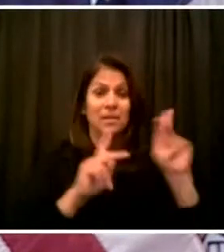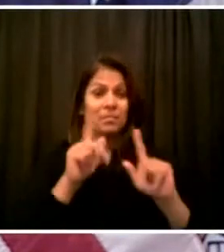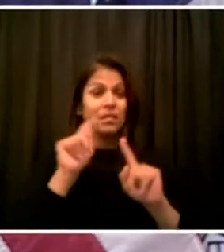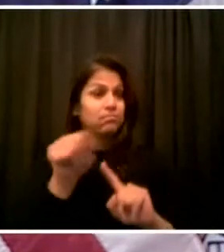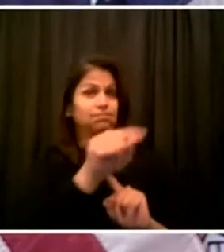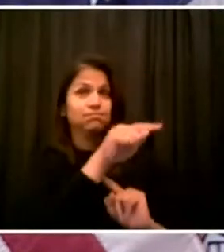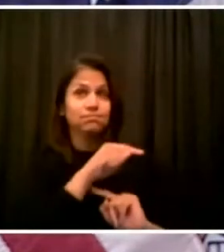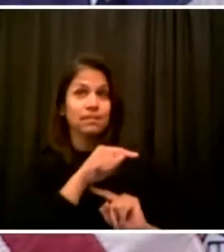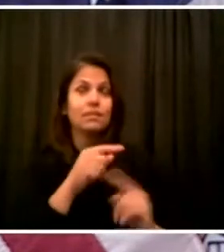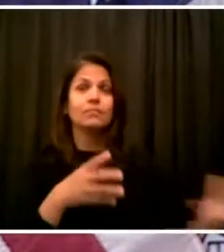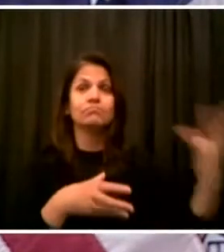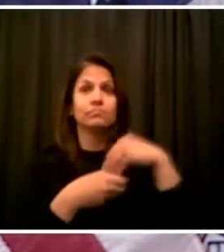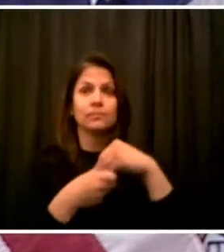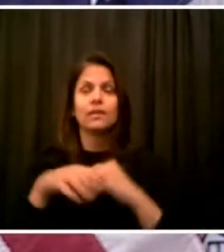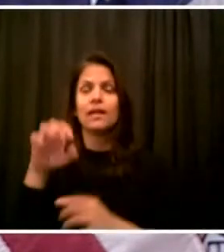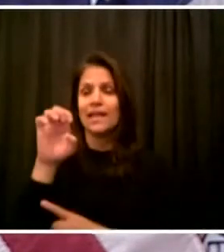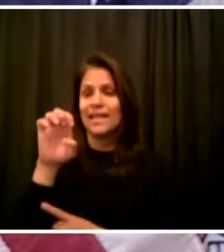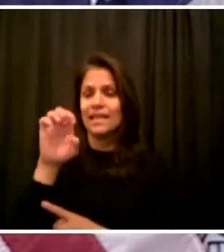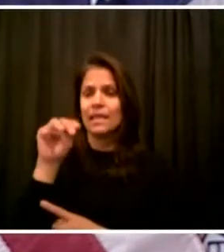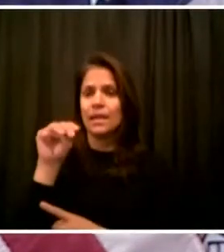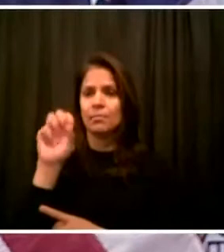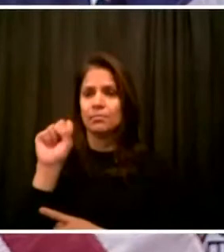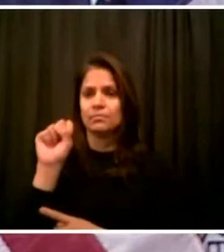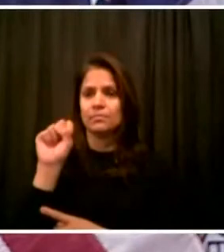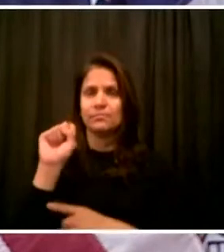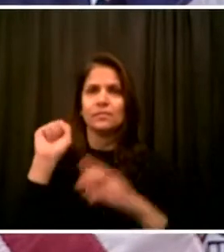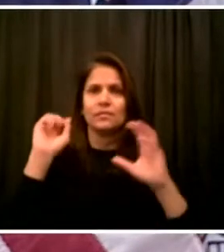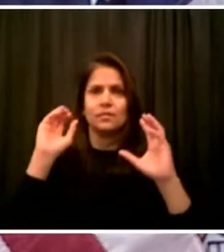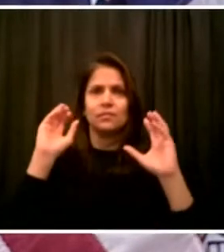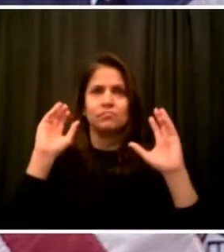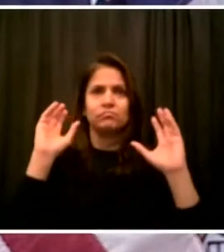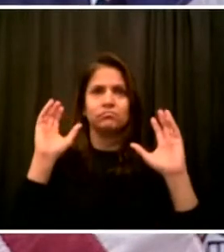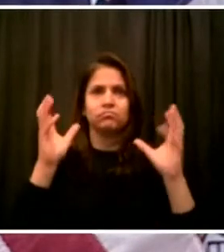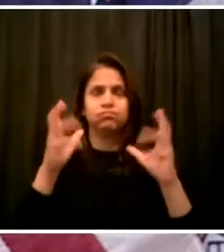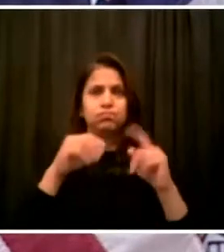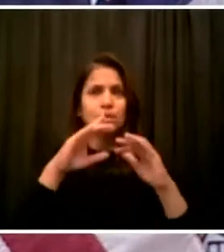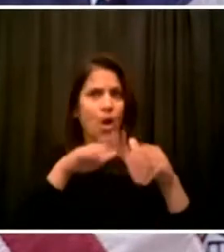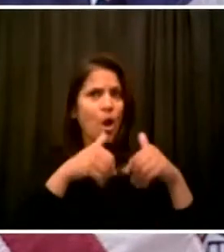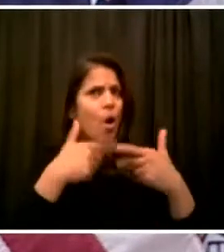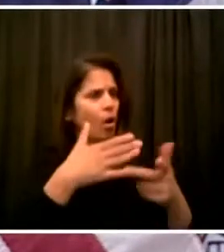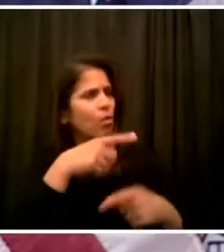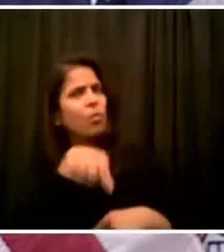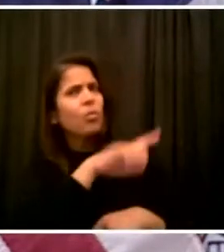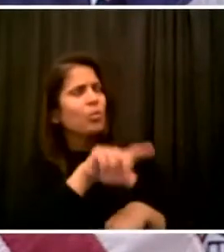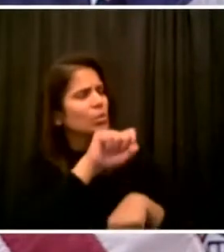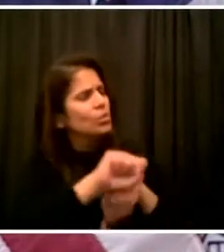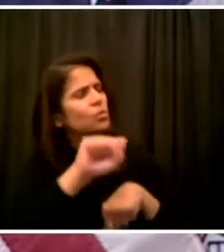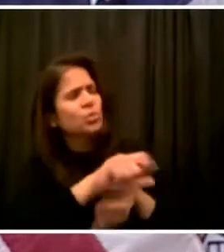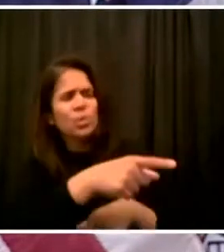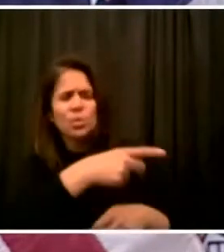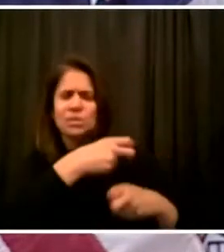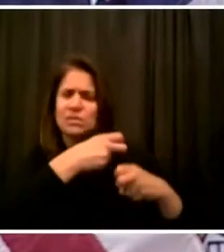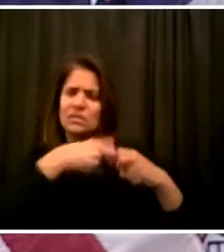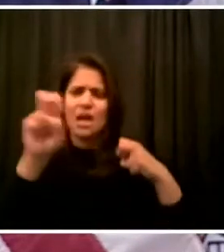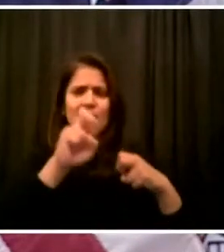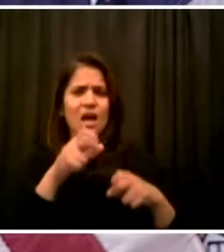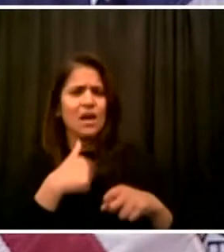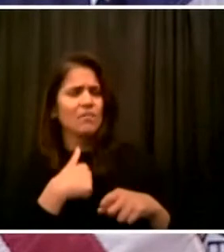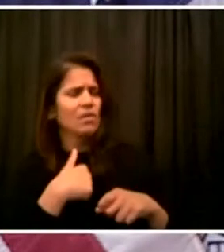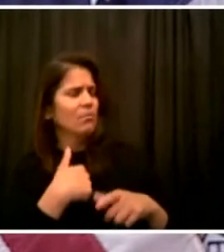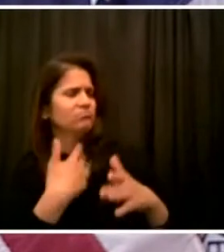the world in an incredibly unstable dynamic. And I want to thank Emma Wolf for